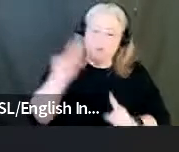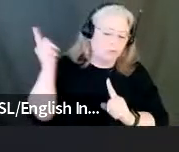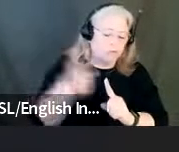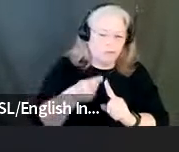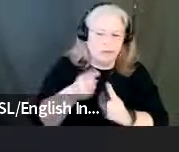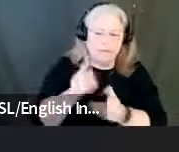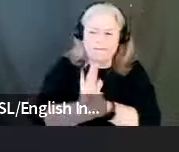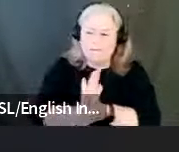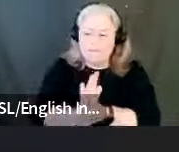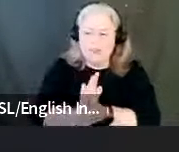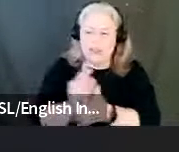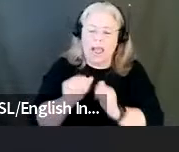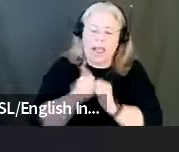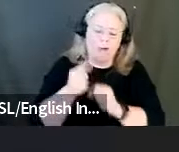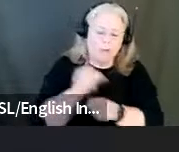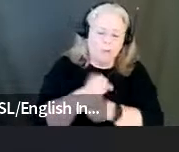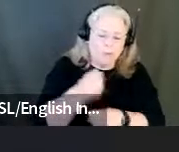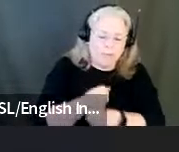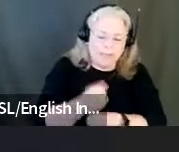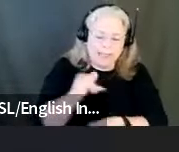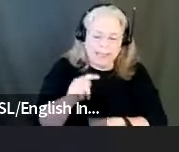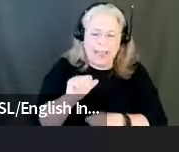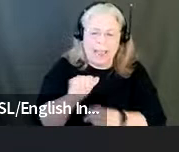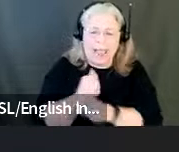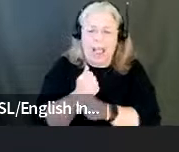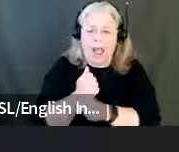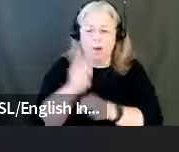these different devices are being used.